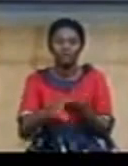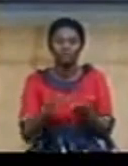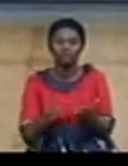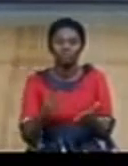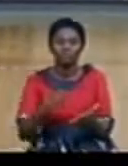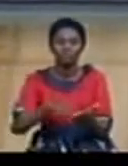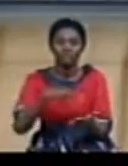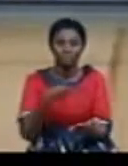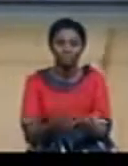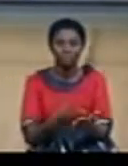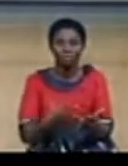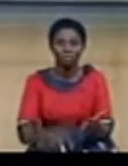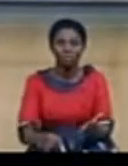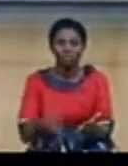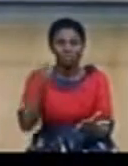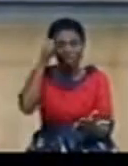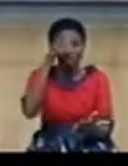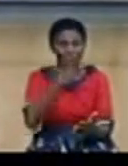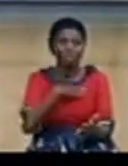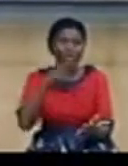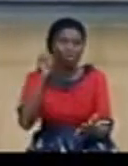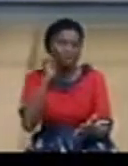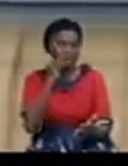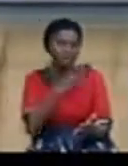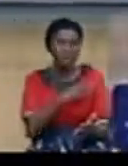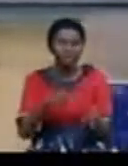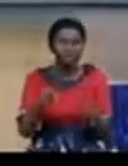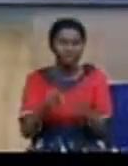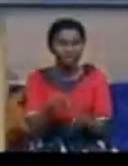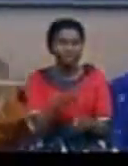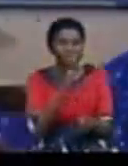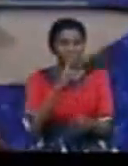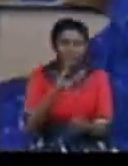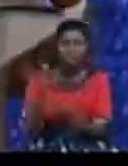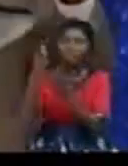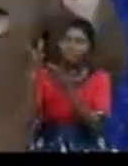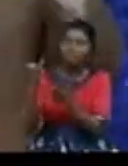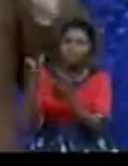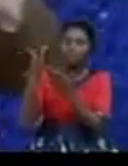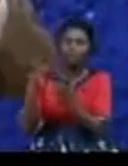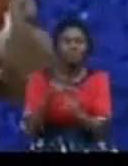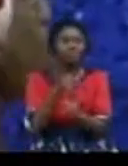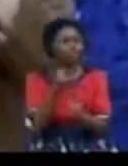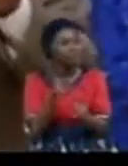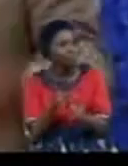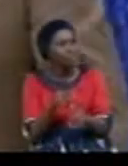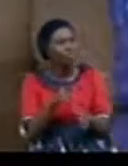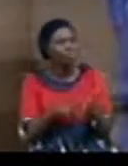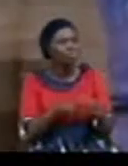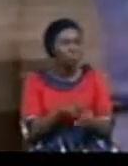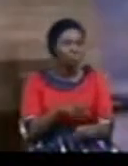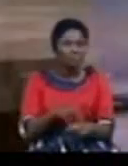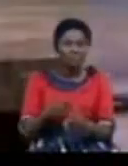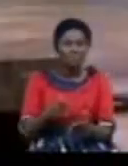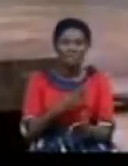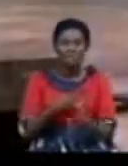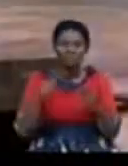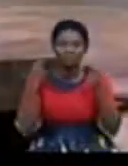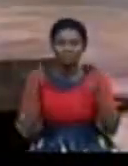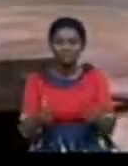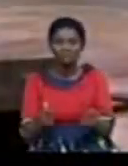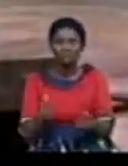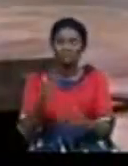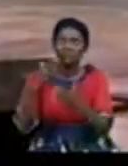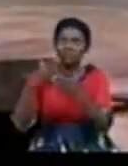and Eve. And they were looking and expecting, where is he? When will he come? And all of a sudden, an angel came